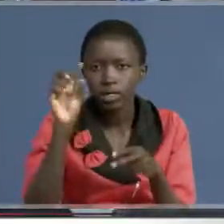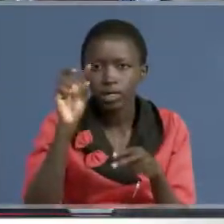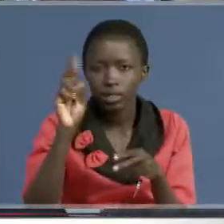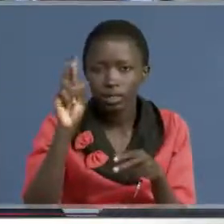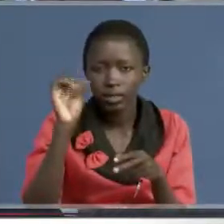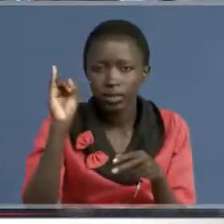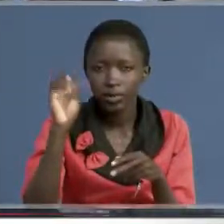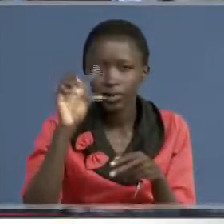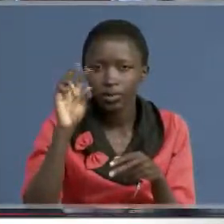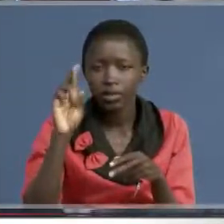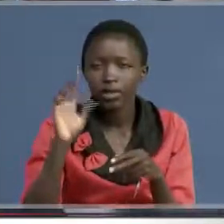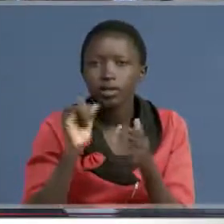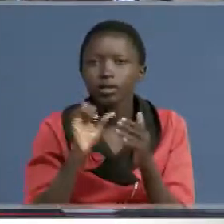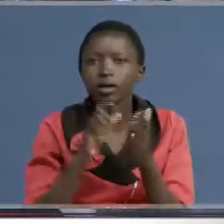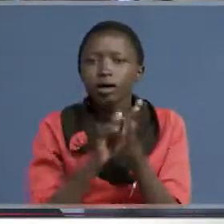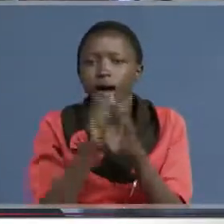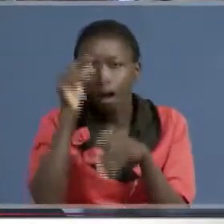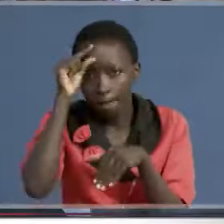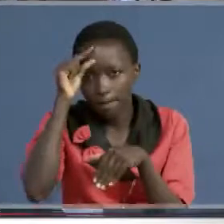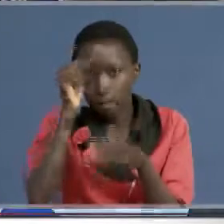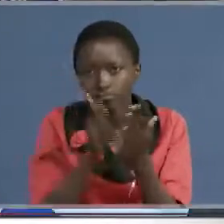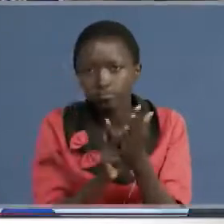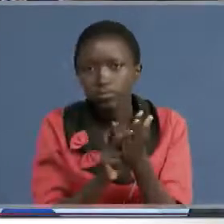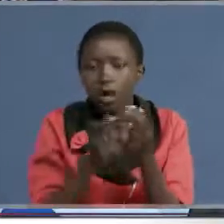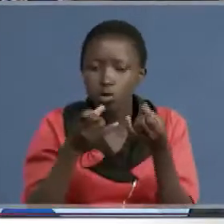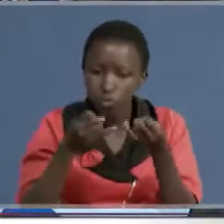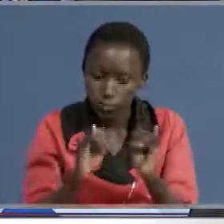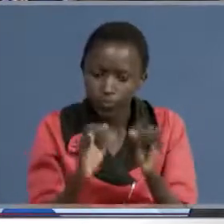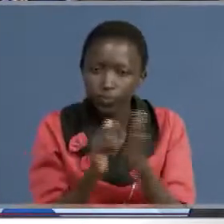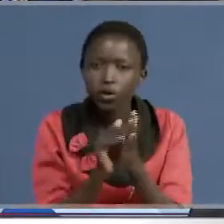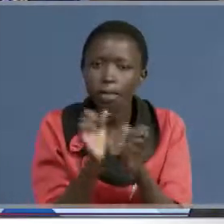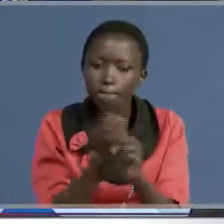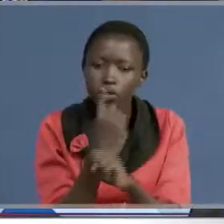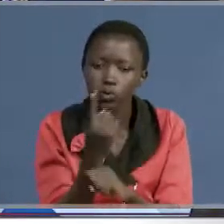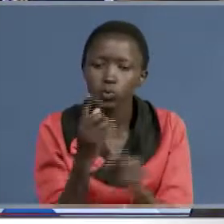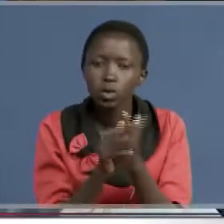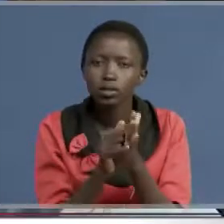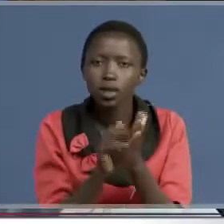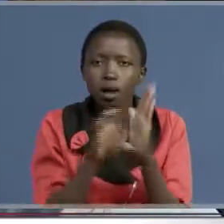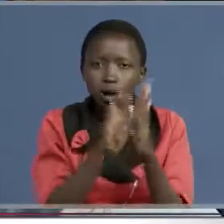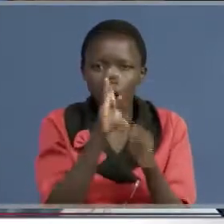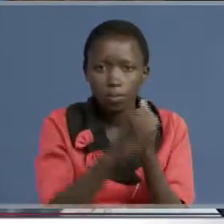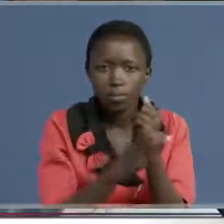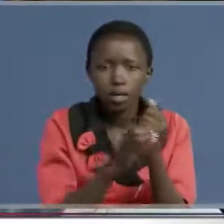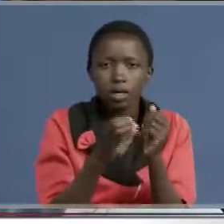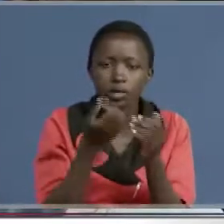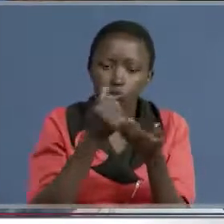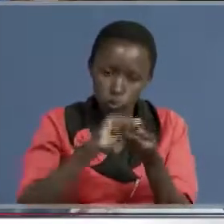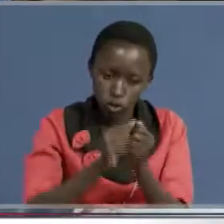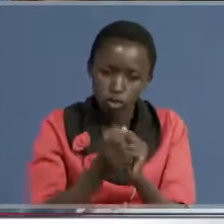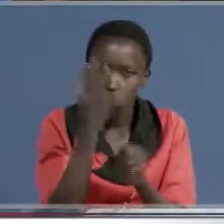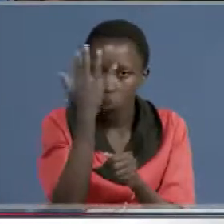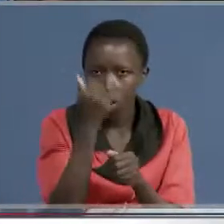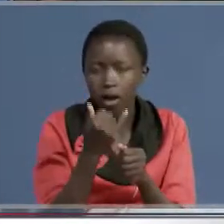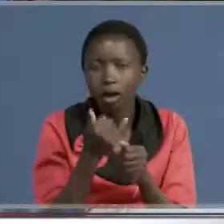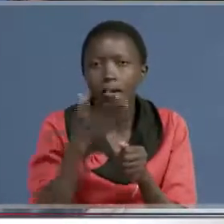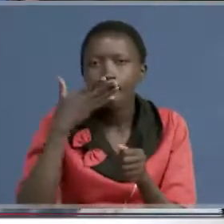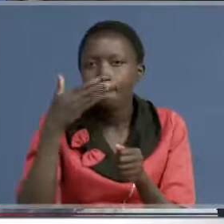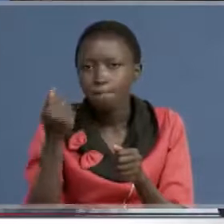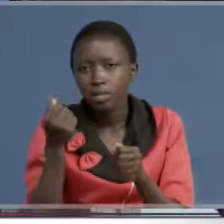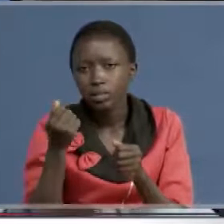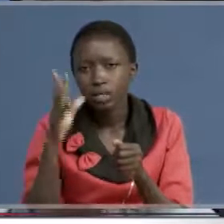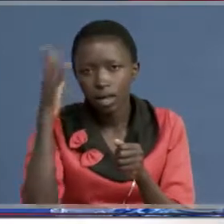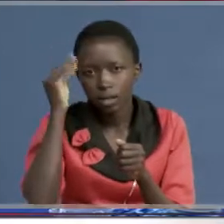Deputy President said the government has put in efforts to ensure the curriculum is rectified so as to better the